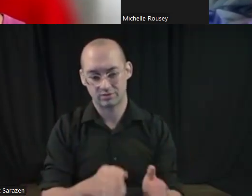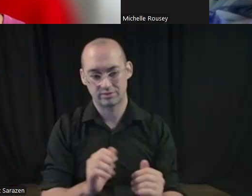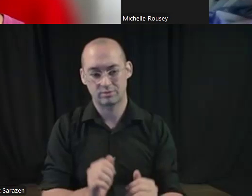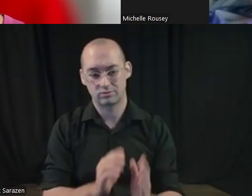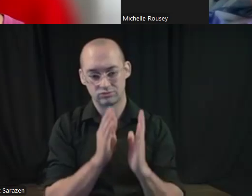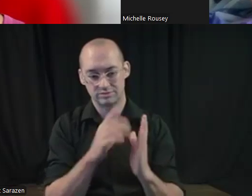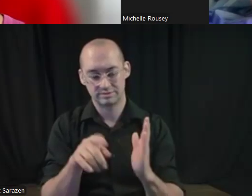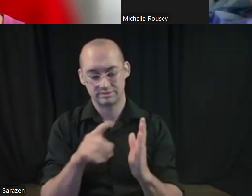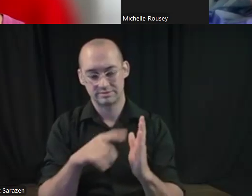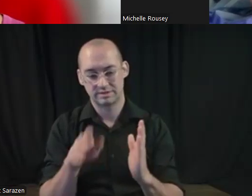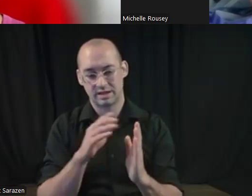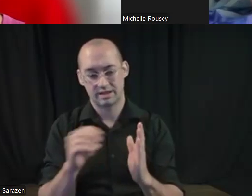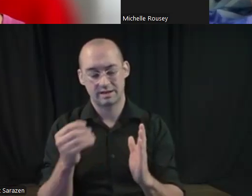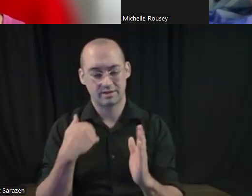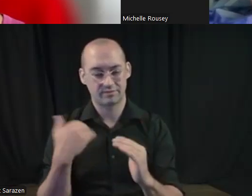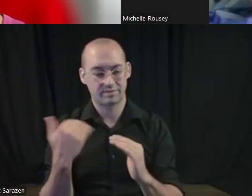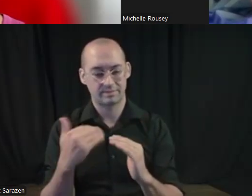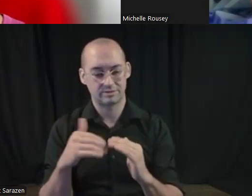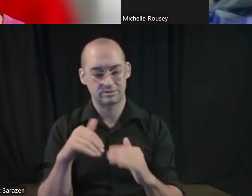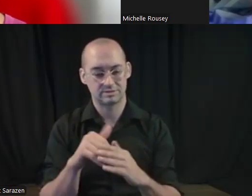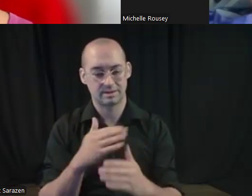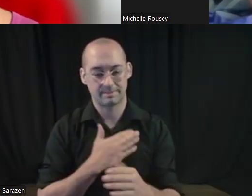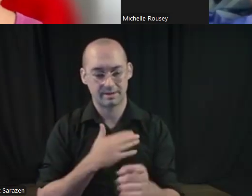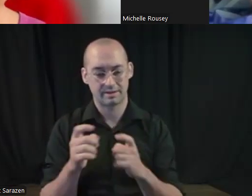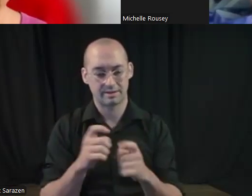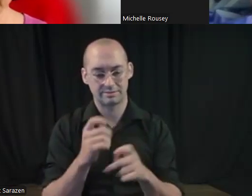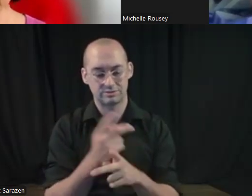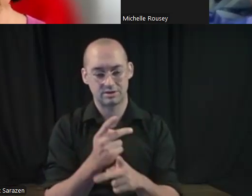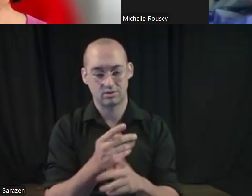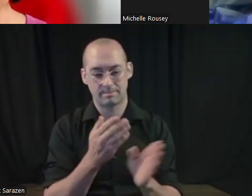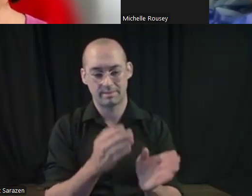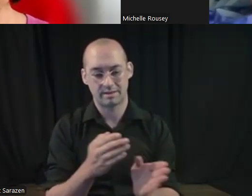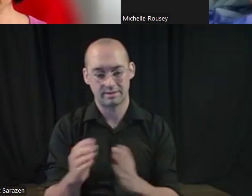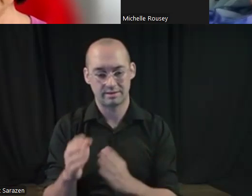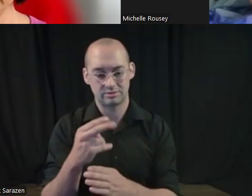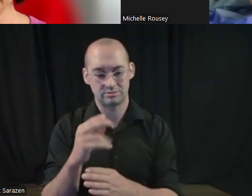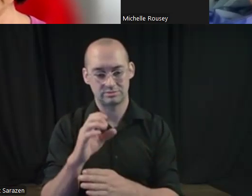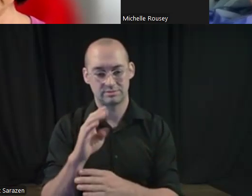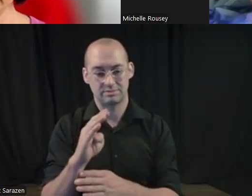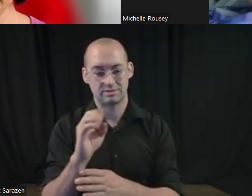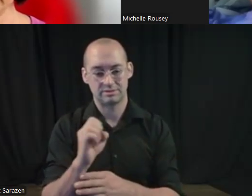limitation of being in my managed care plan. HCBS are